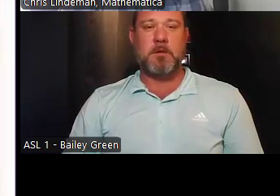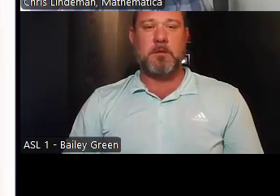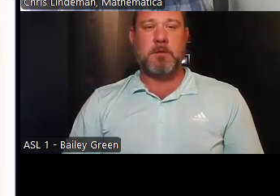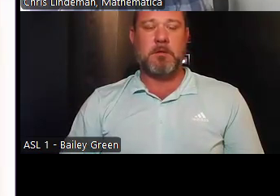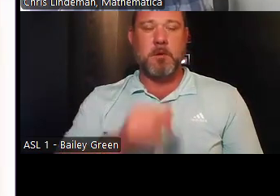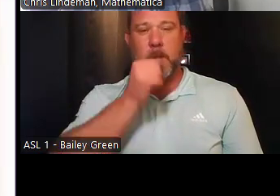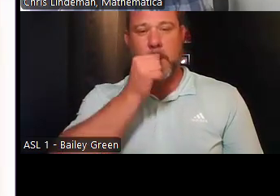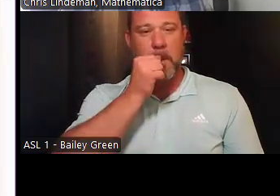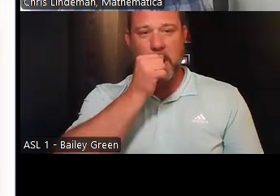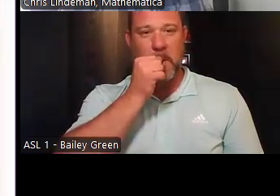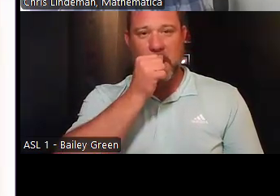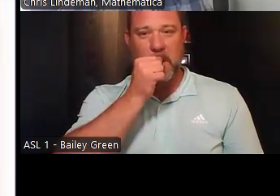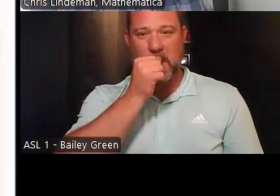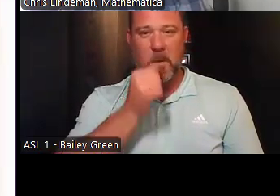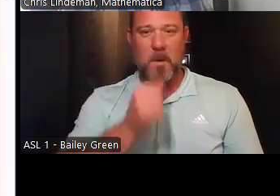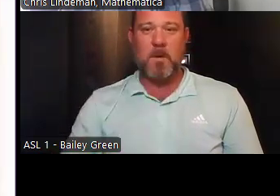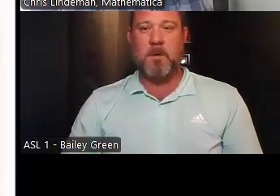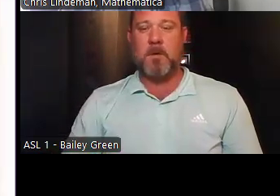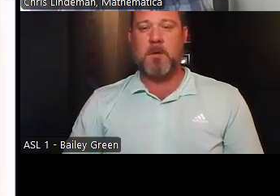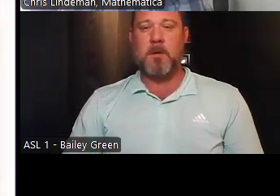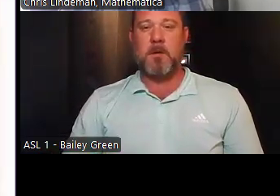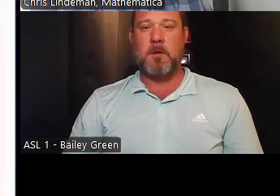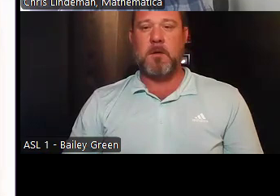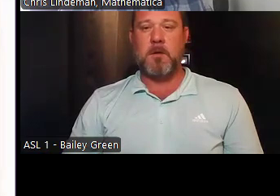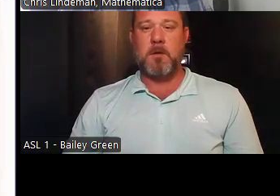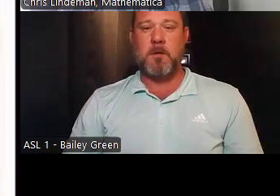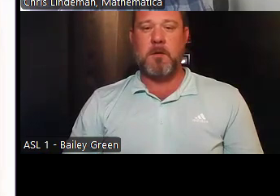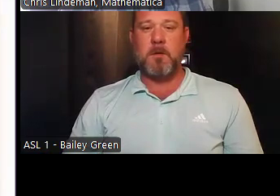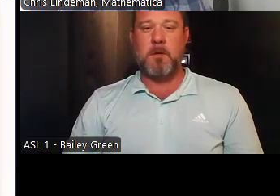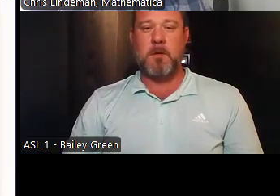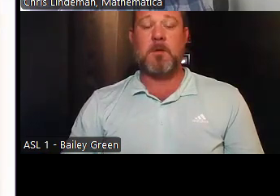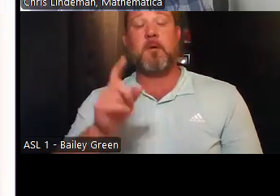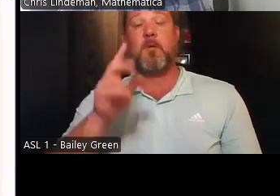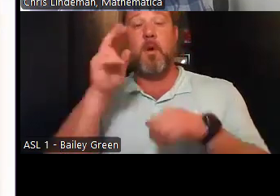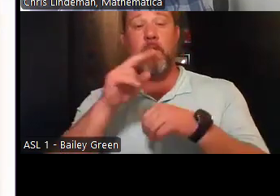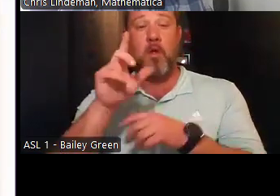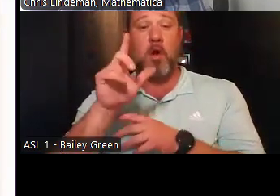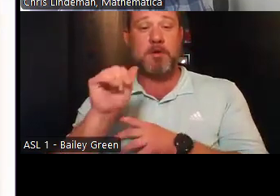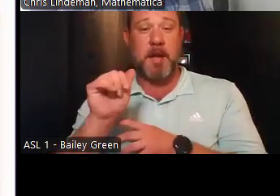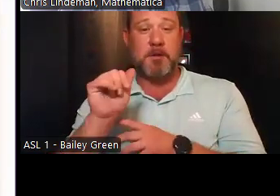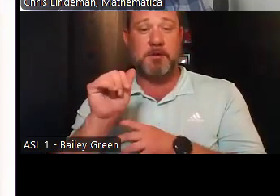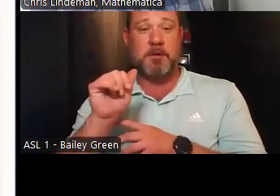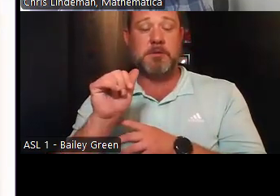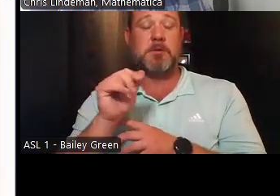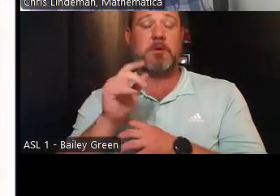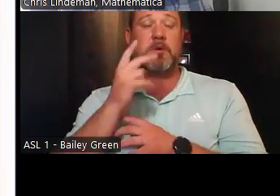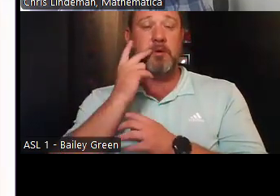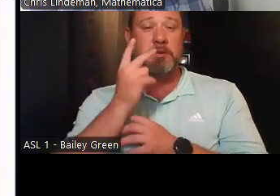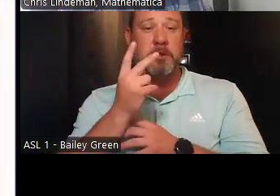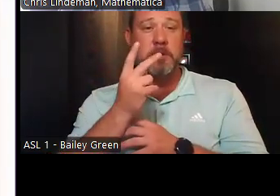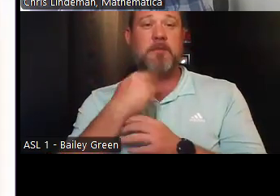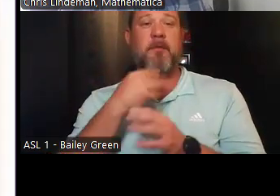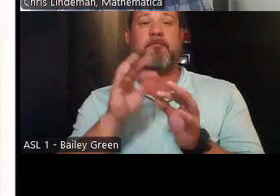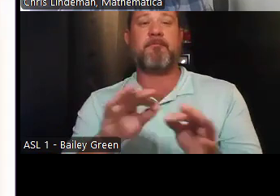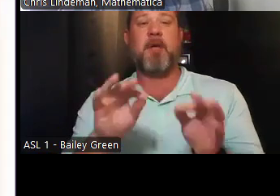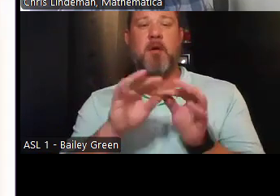And again, these are rural counties, so just as a counterpoint, if we hover over Los Angeles County, you can see that it has a value